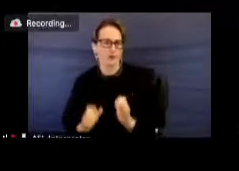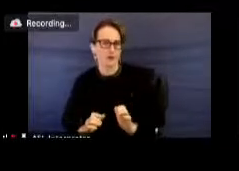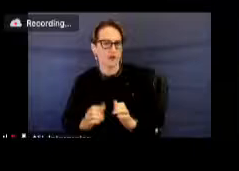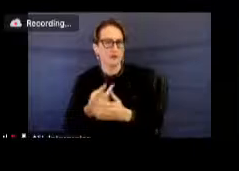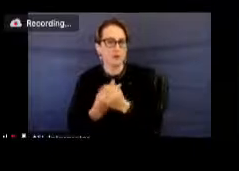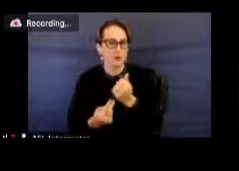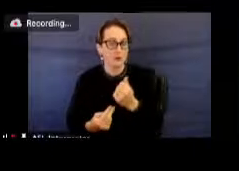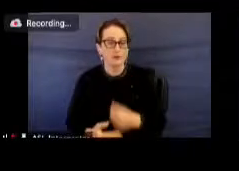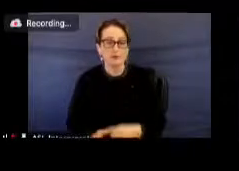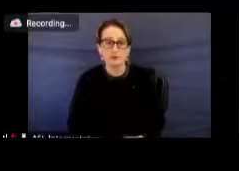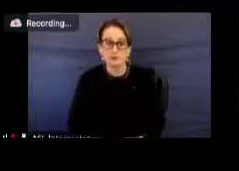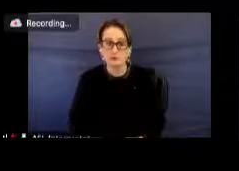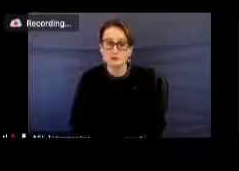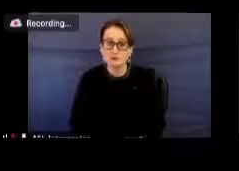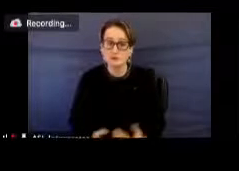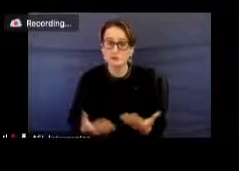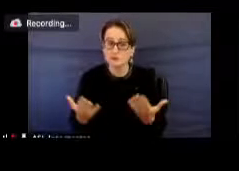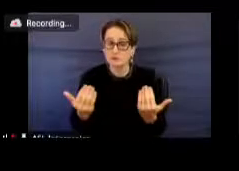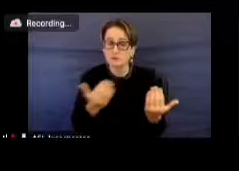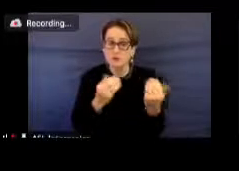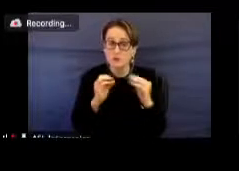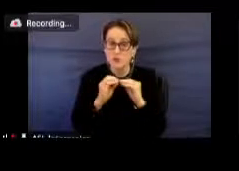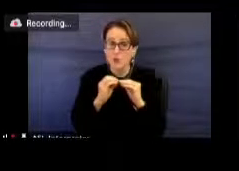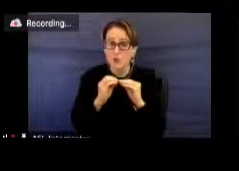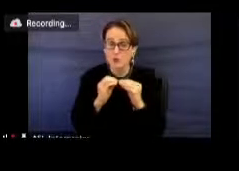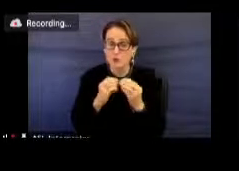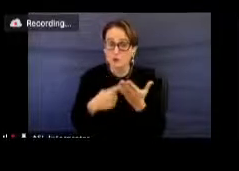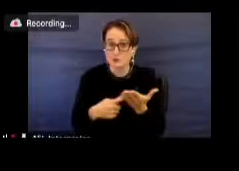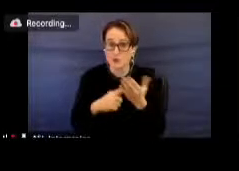Okay, any further discussion on the conflicts of interest clauses?